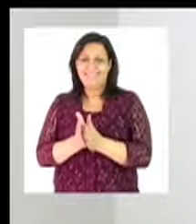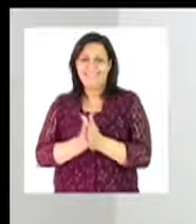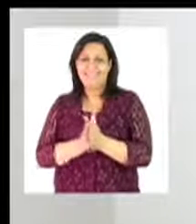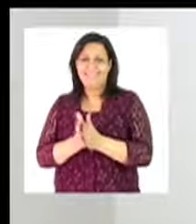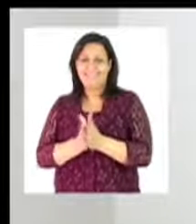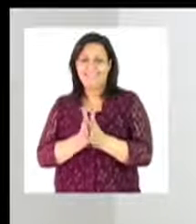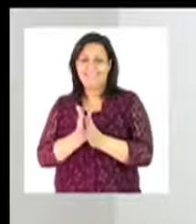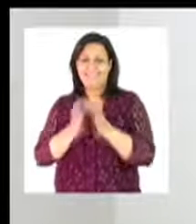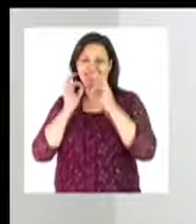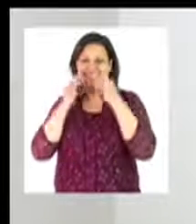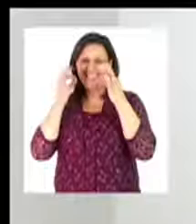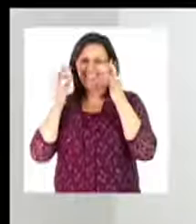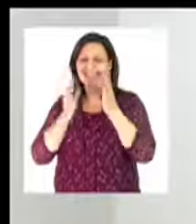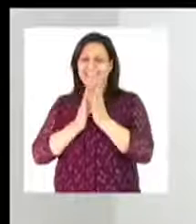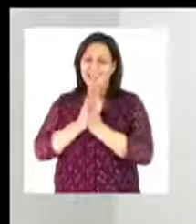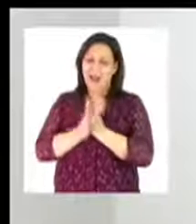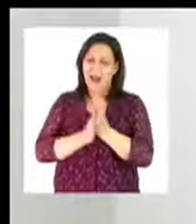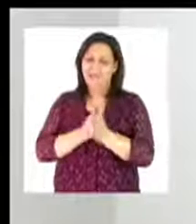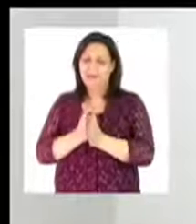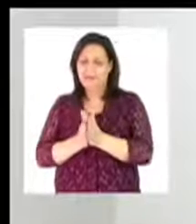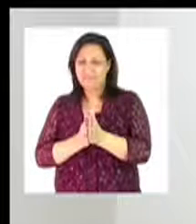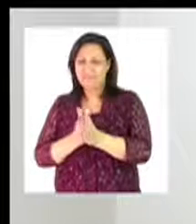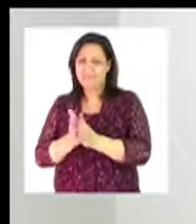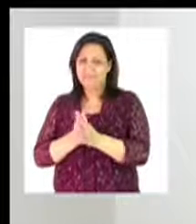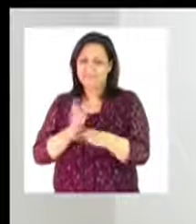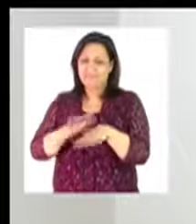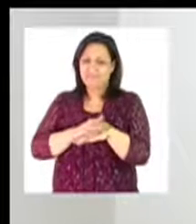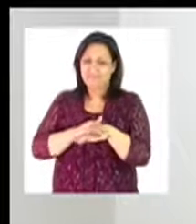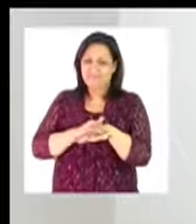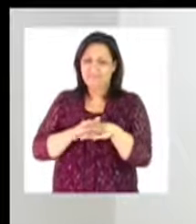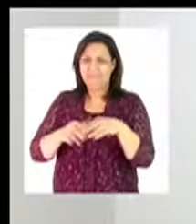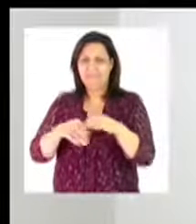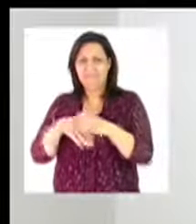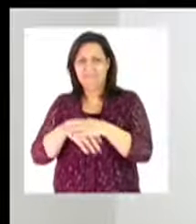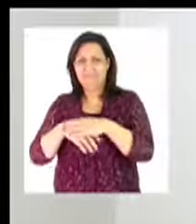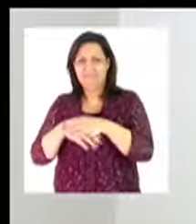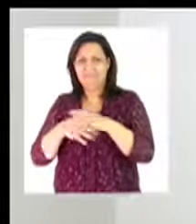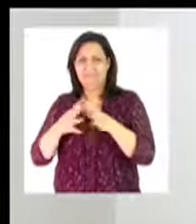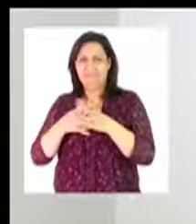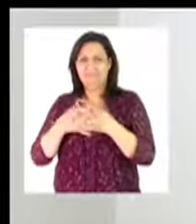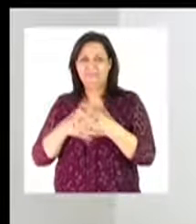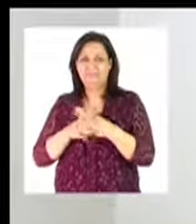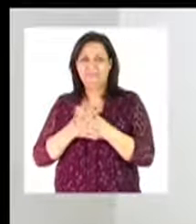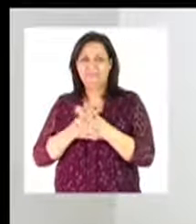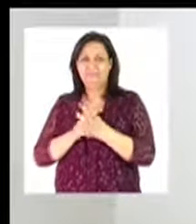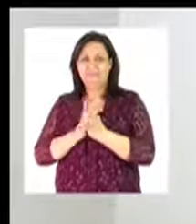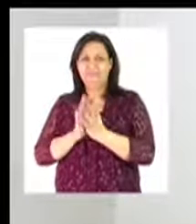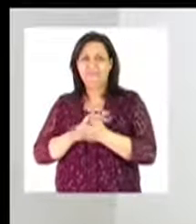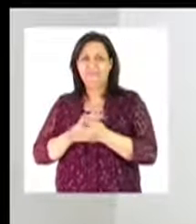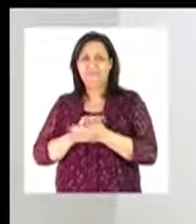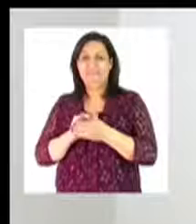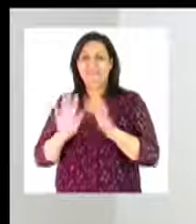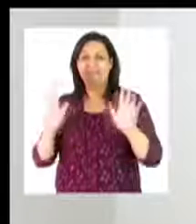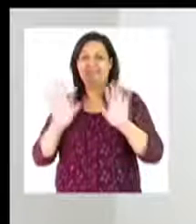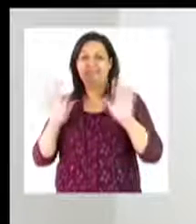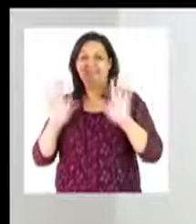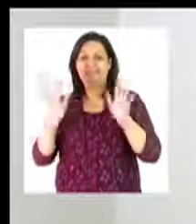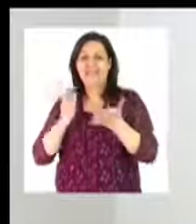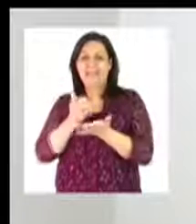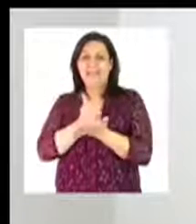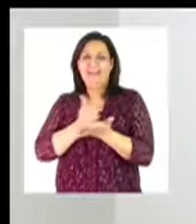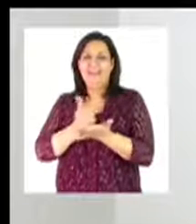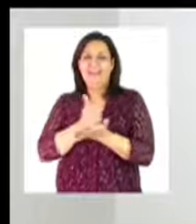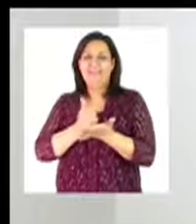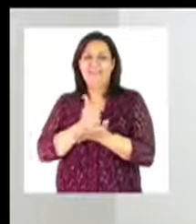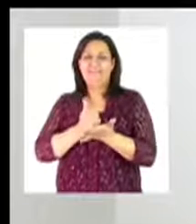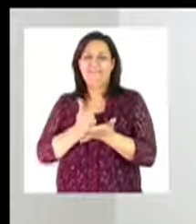Rub, rub, rub your hands back, inside and forth. Now your hands and mine